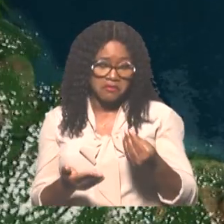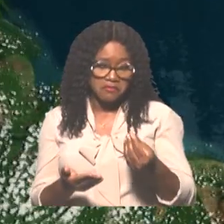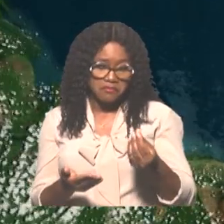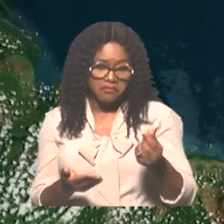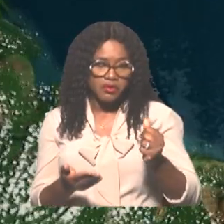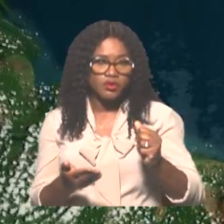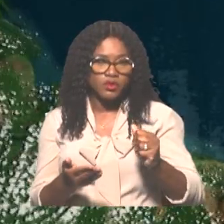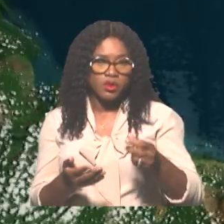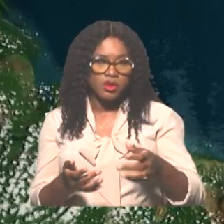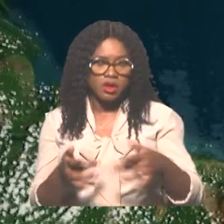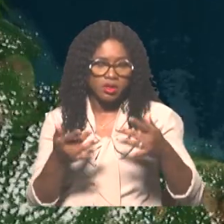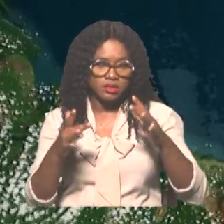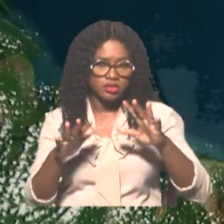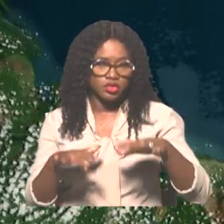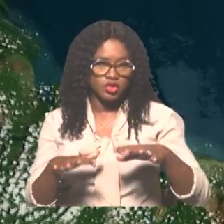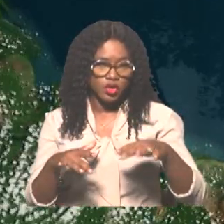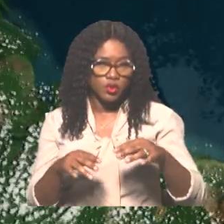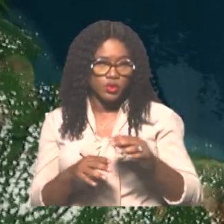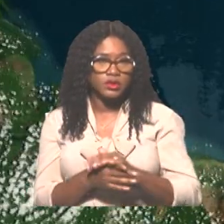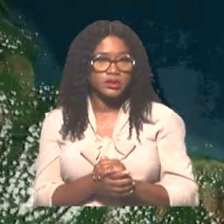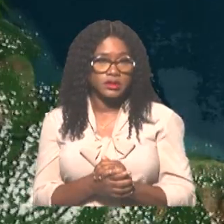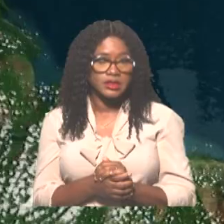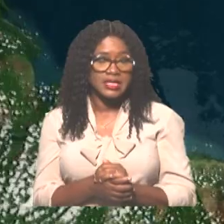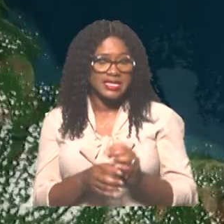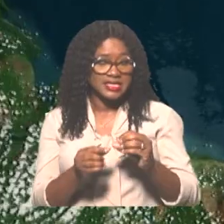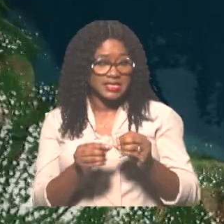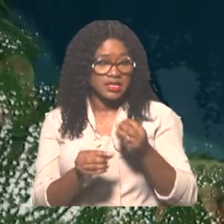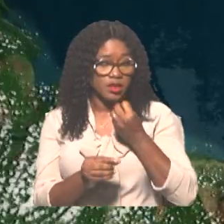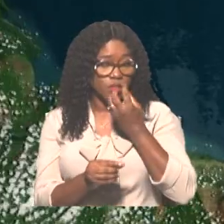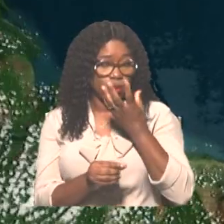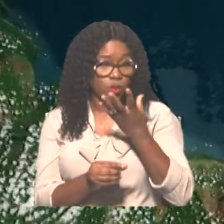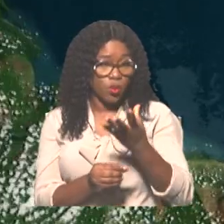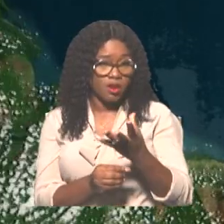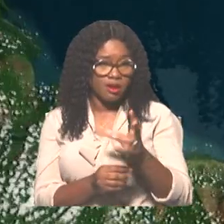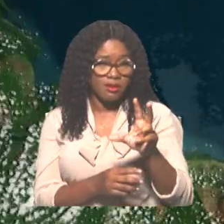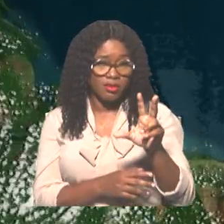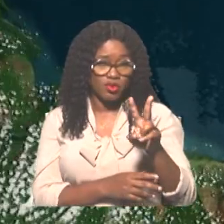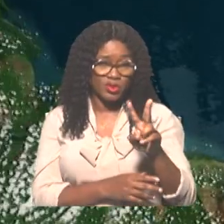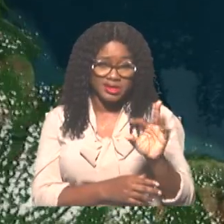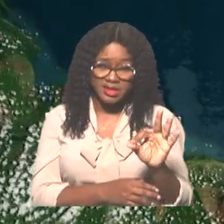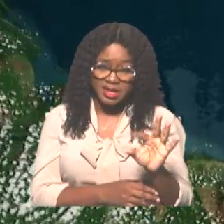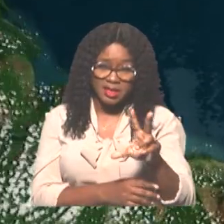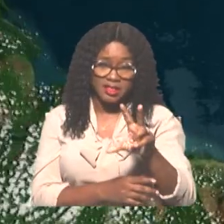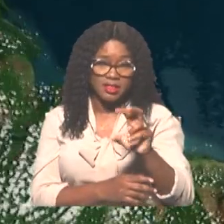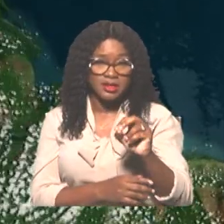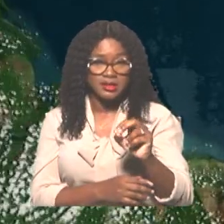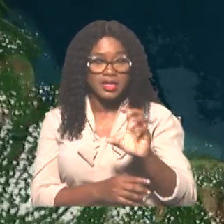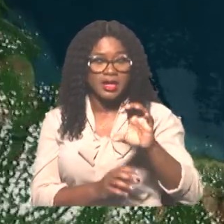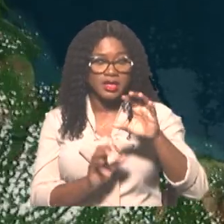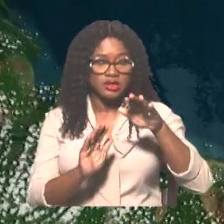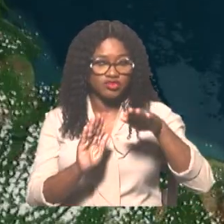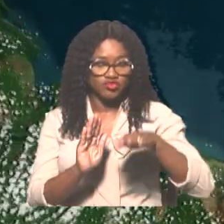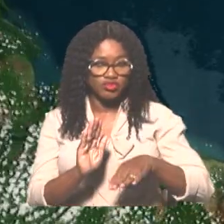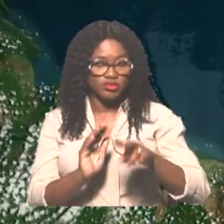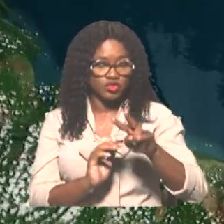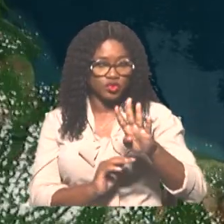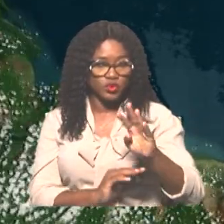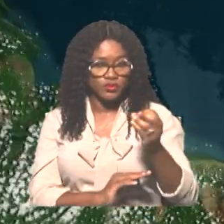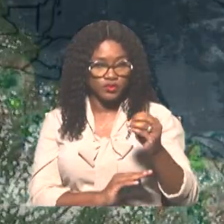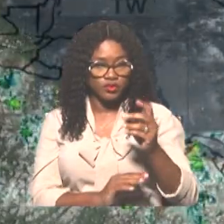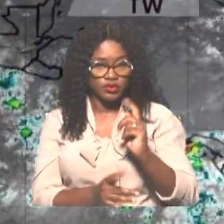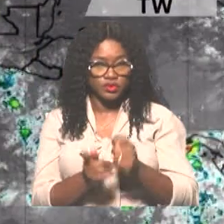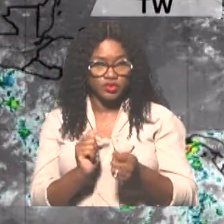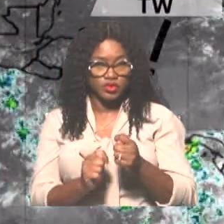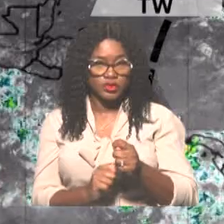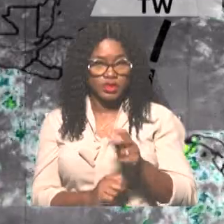now we're seeing those evening temperatures pretty warm, around 30 and 29 degrees, but it could drop to 24 degrees in